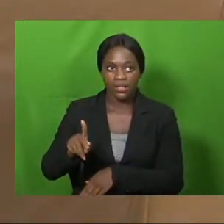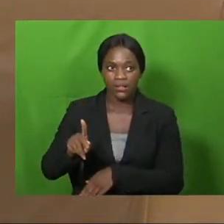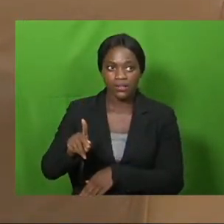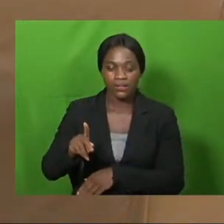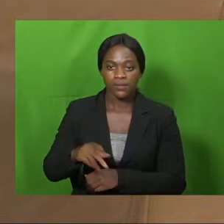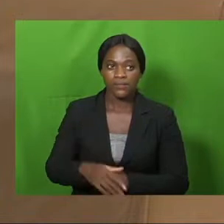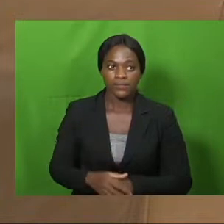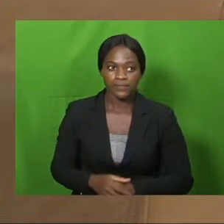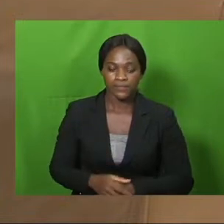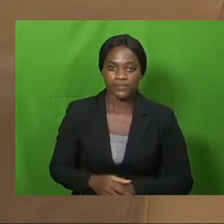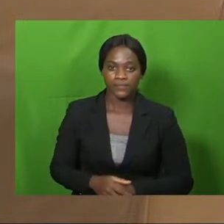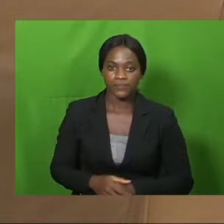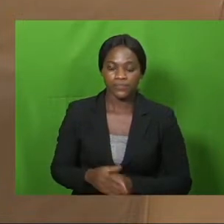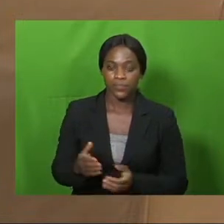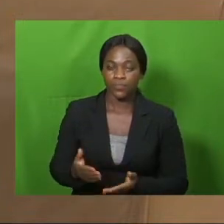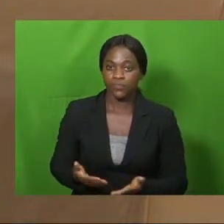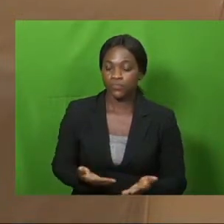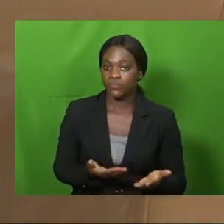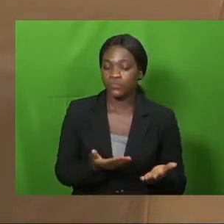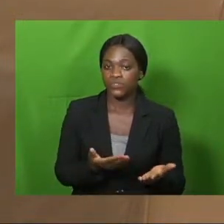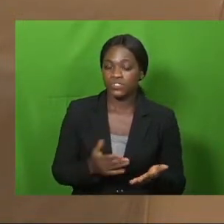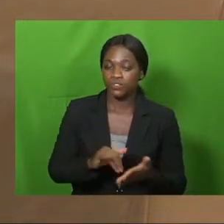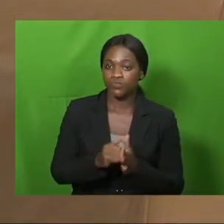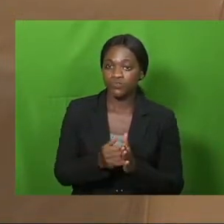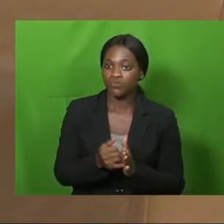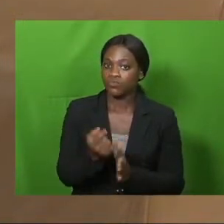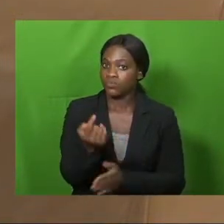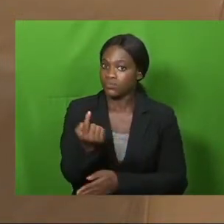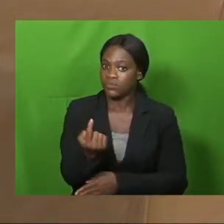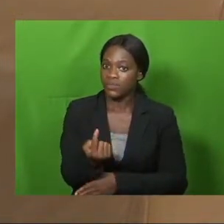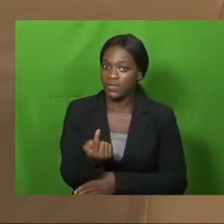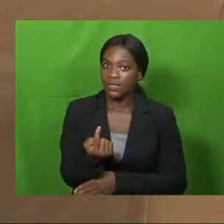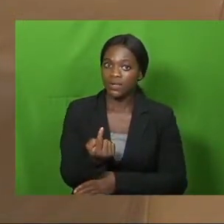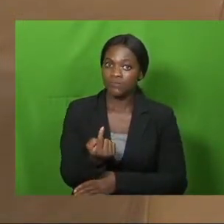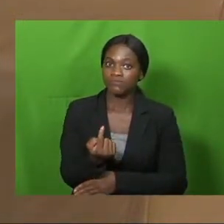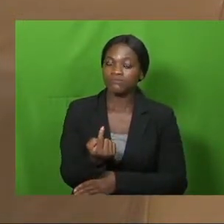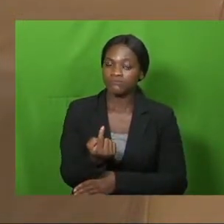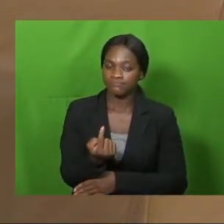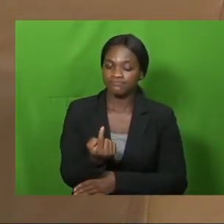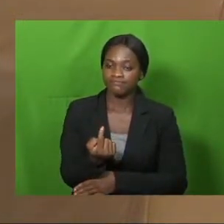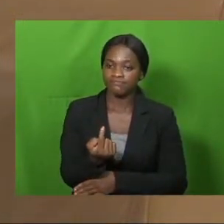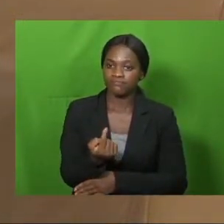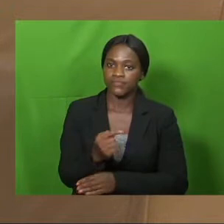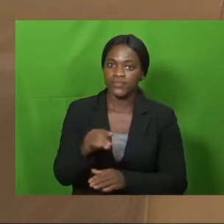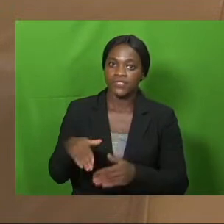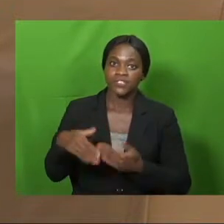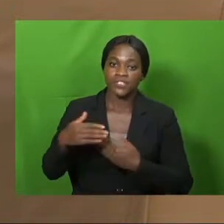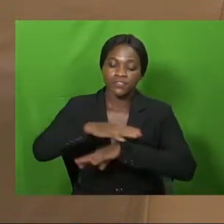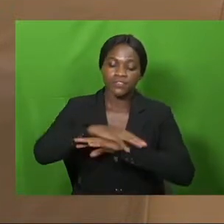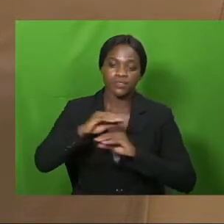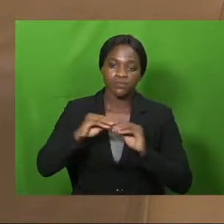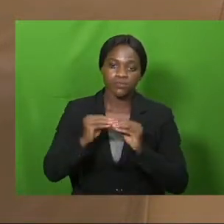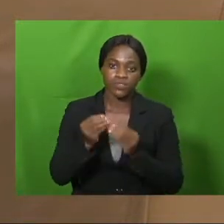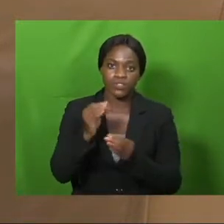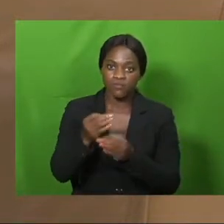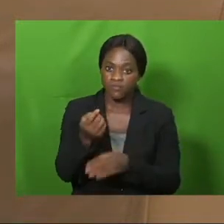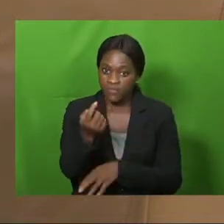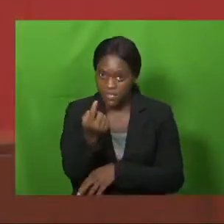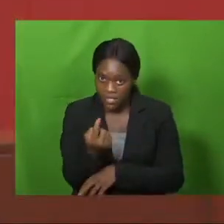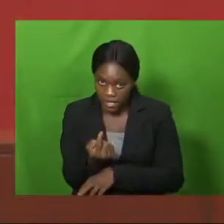present the list of attendees to the table. So if you attended and signed,